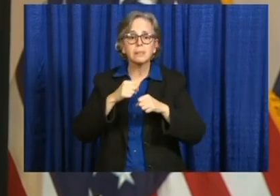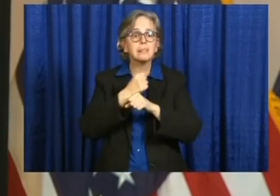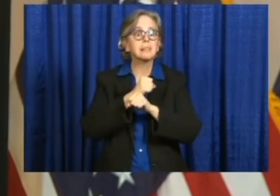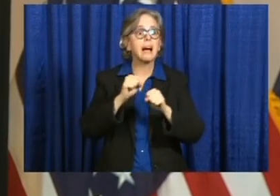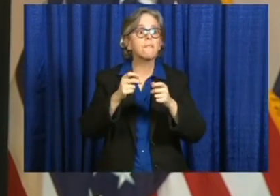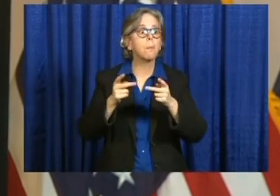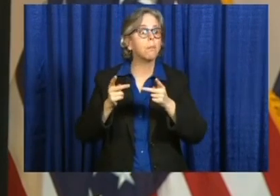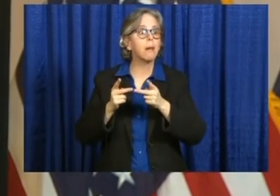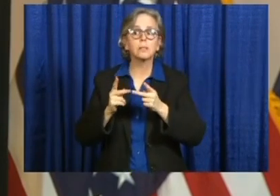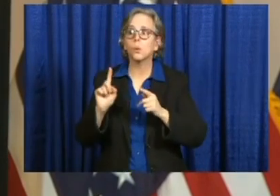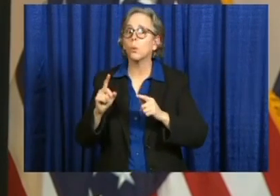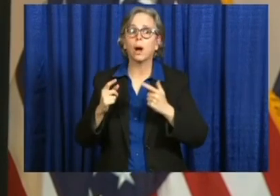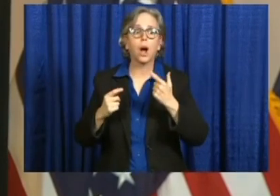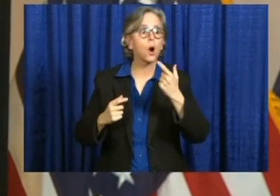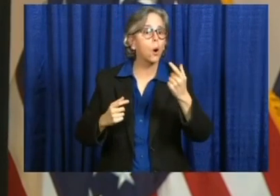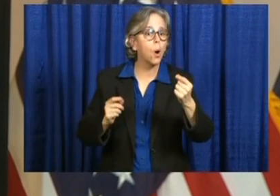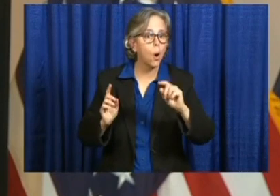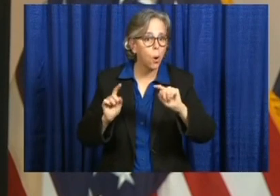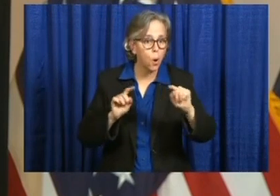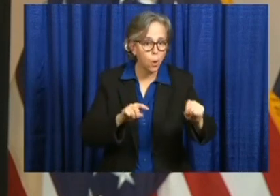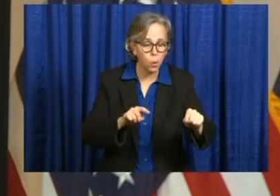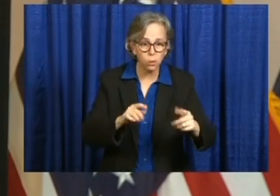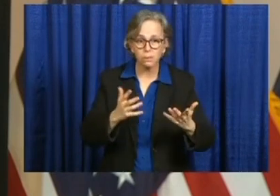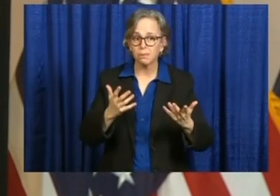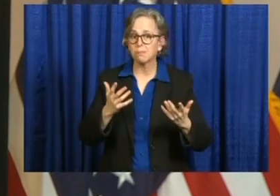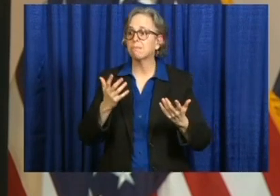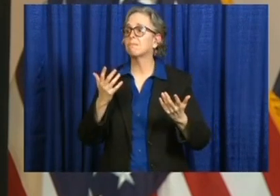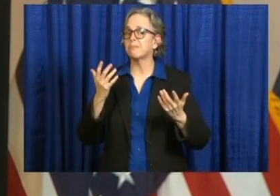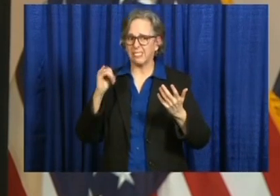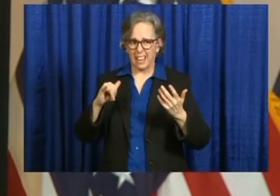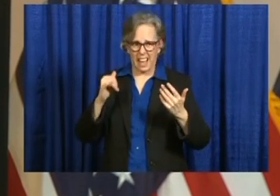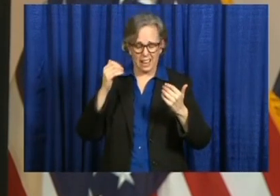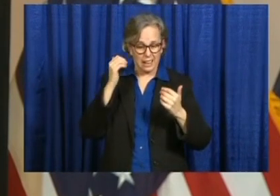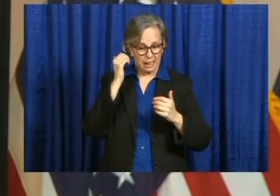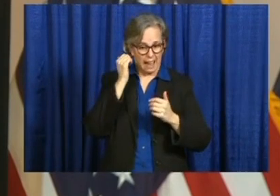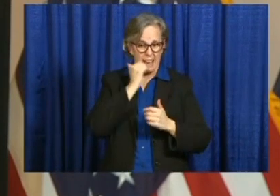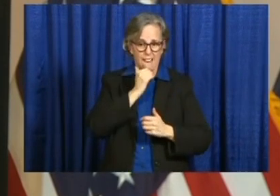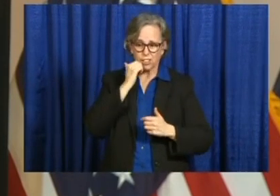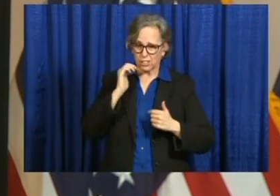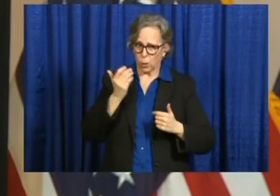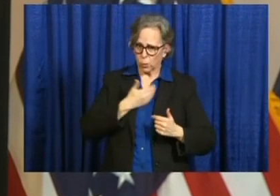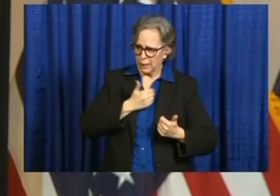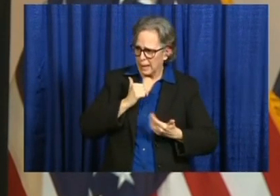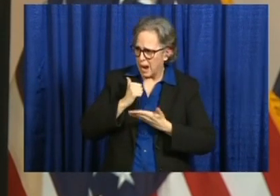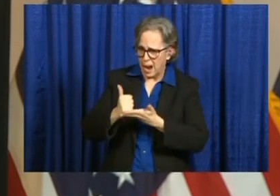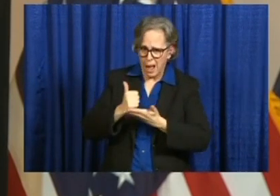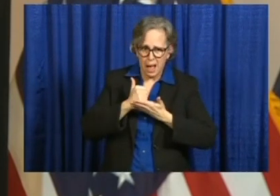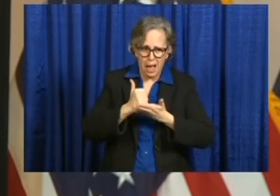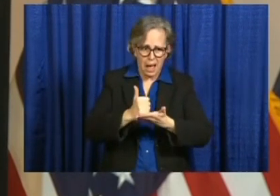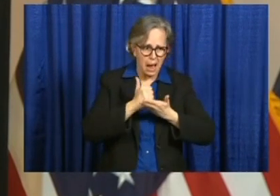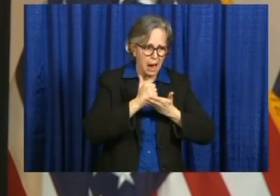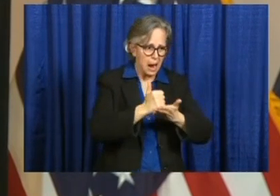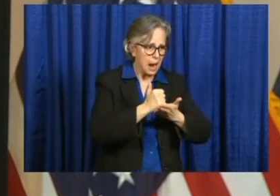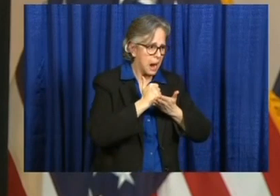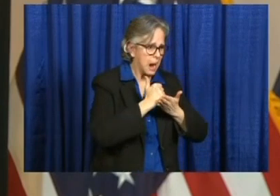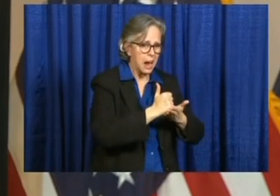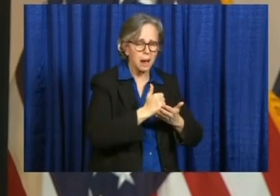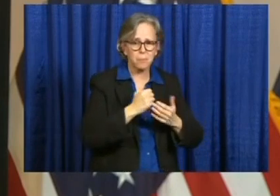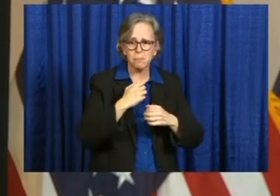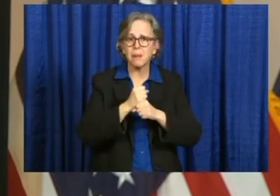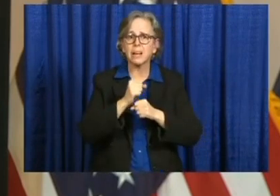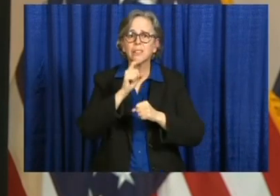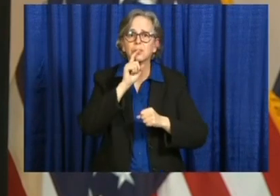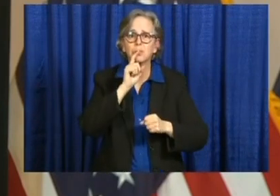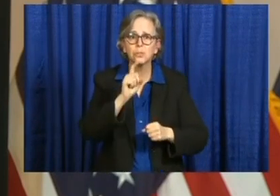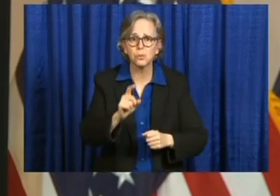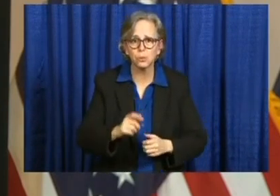is continuing all day, every day. We also know that for others of us, home is